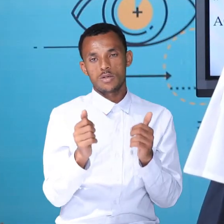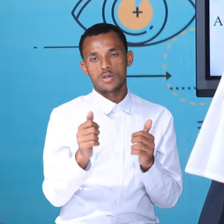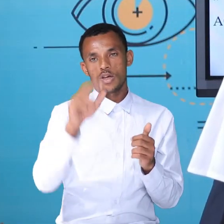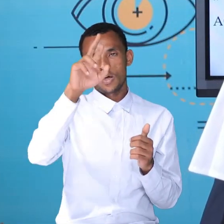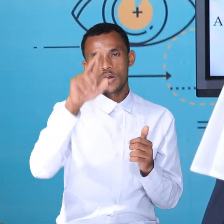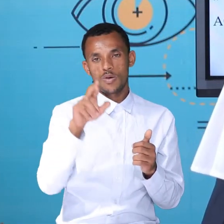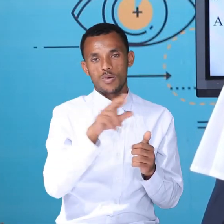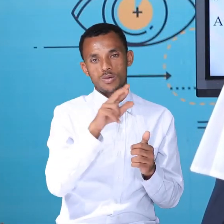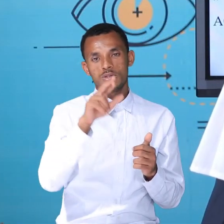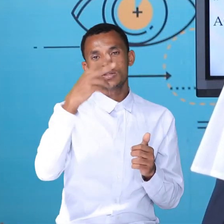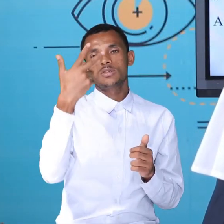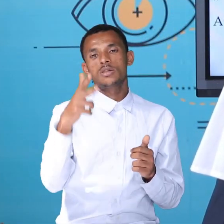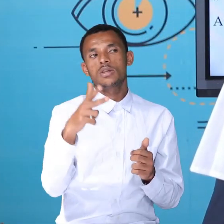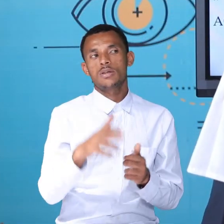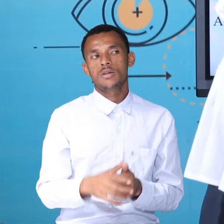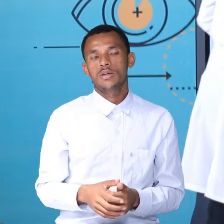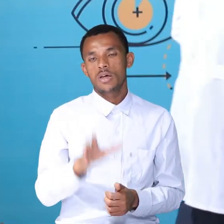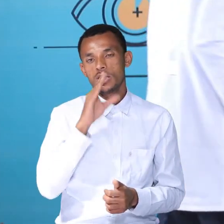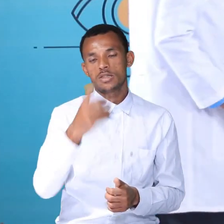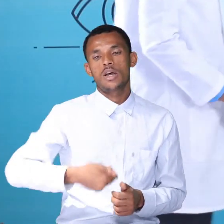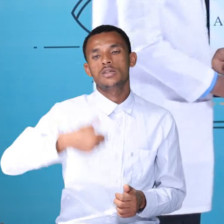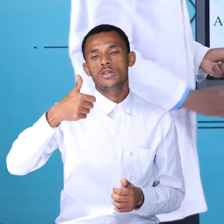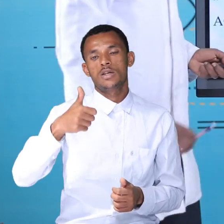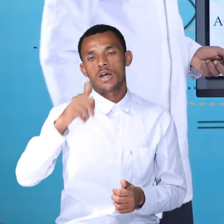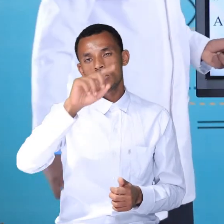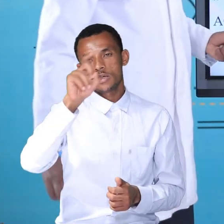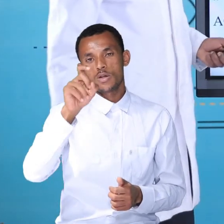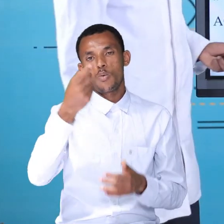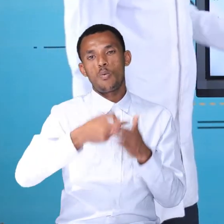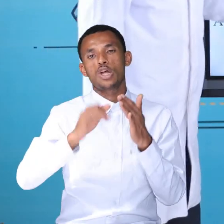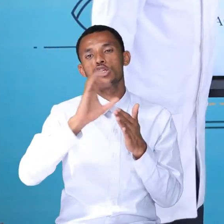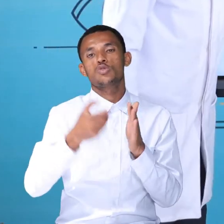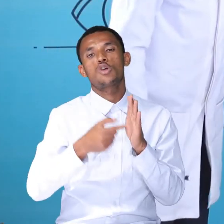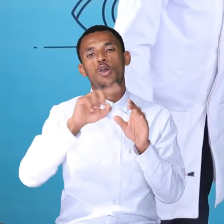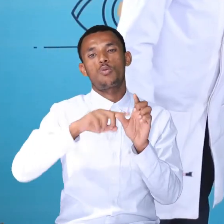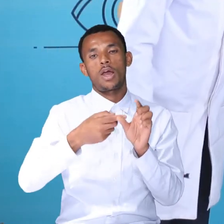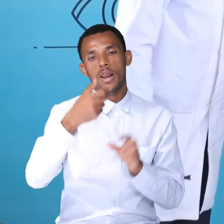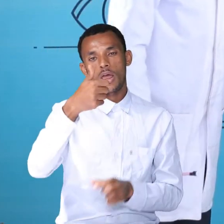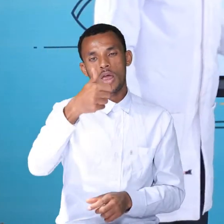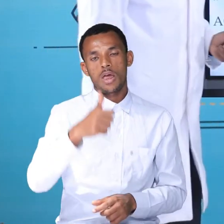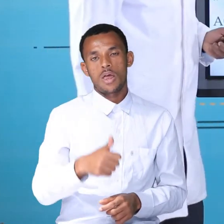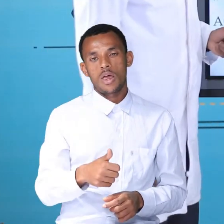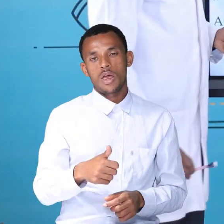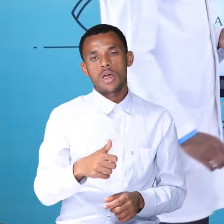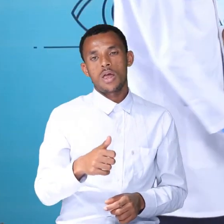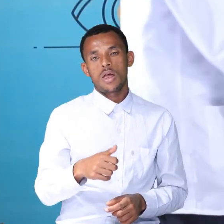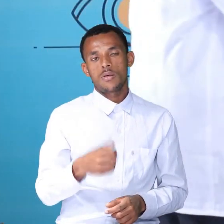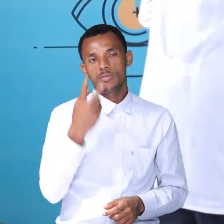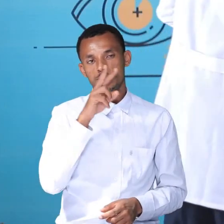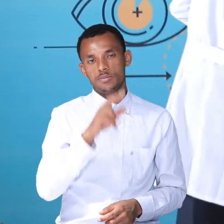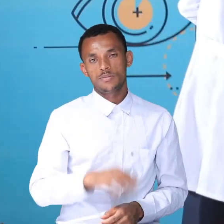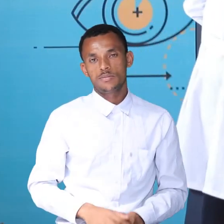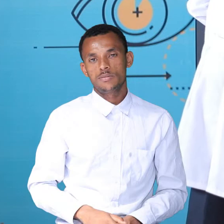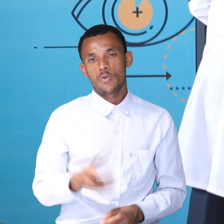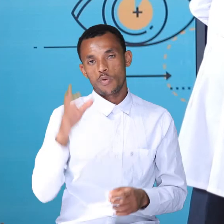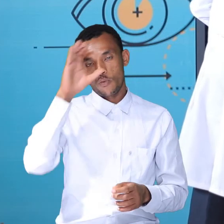to be equal to root 13 it comes. And the other what you are asked, what is cosine of angle N? So angle